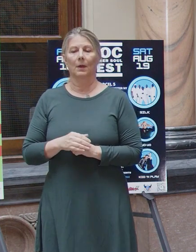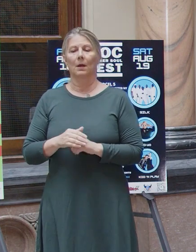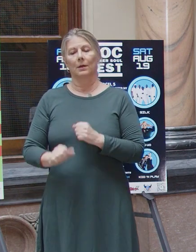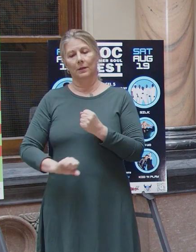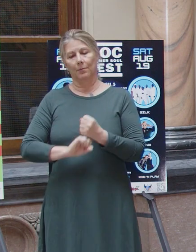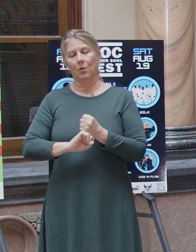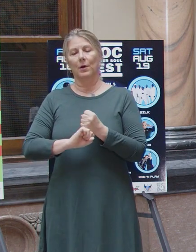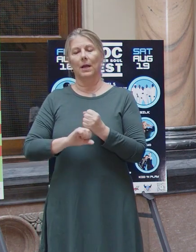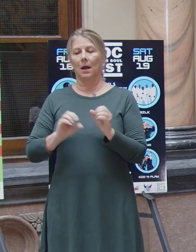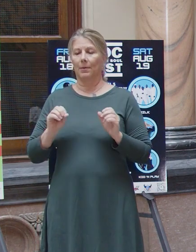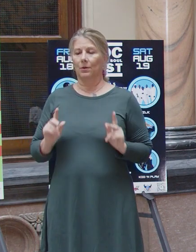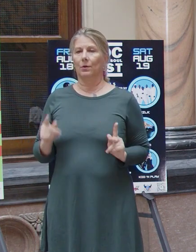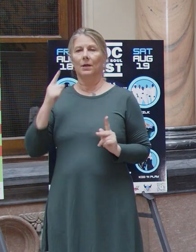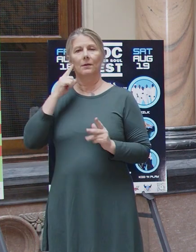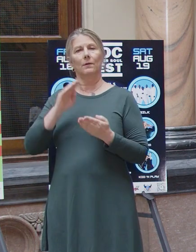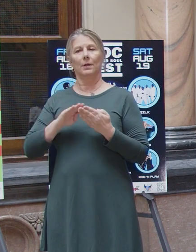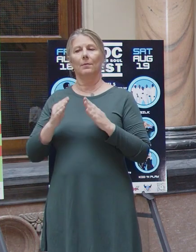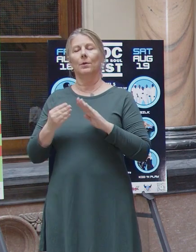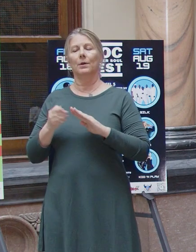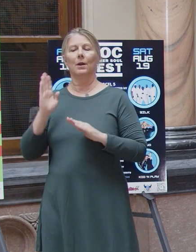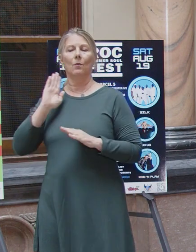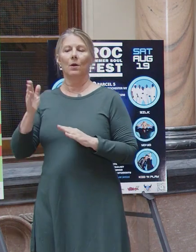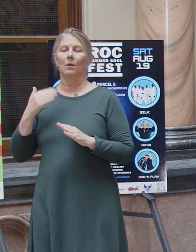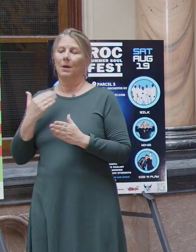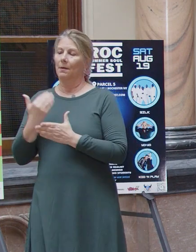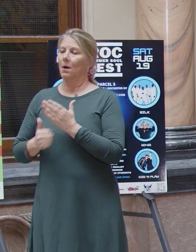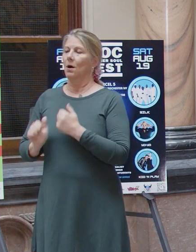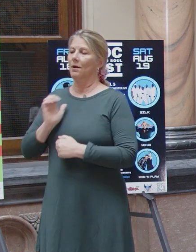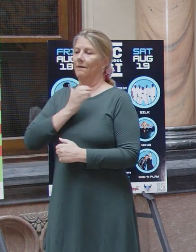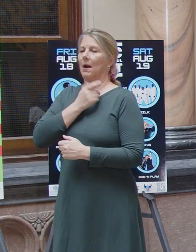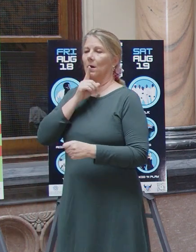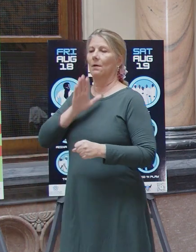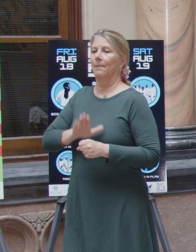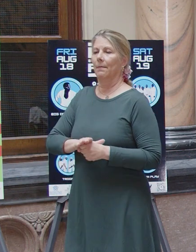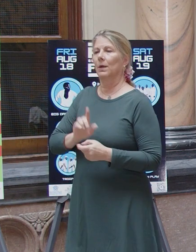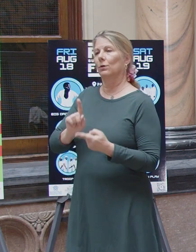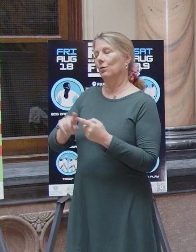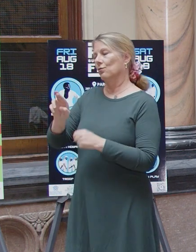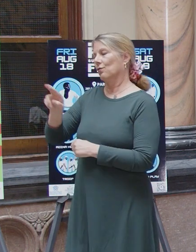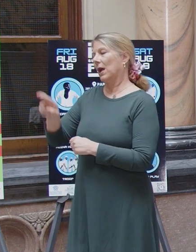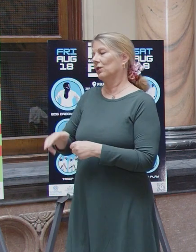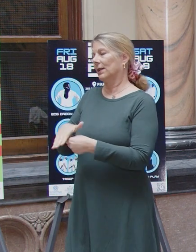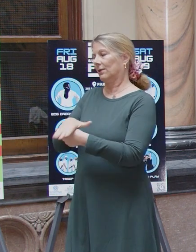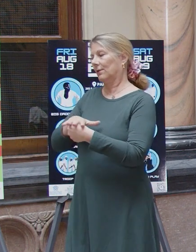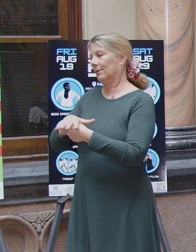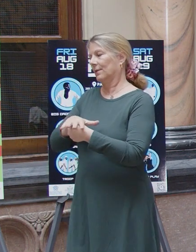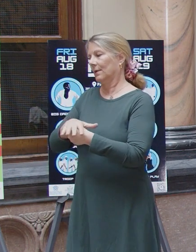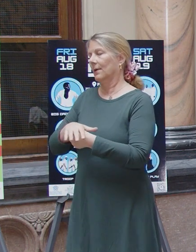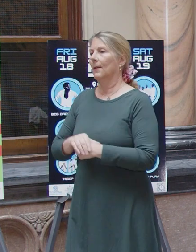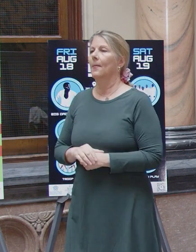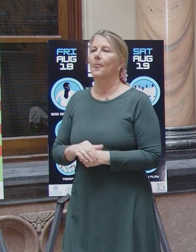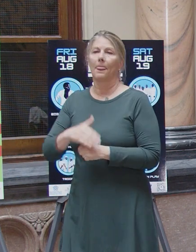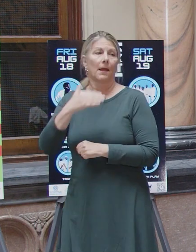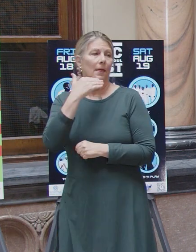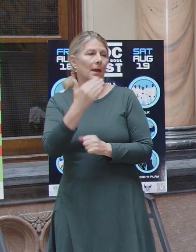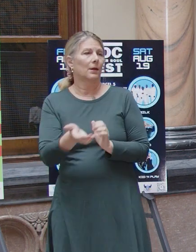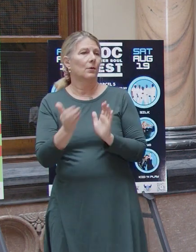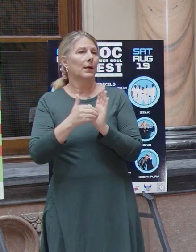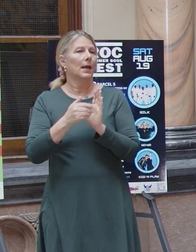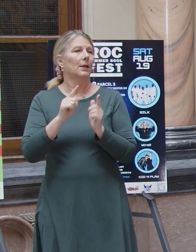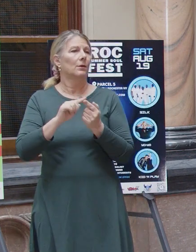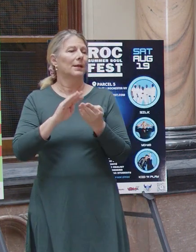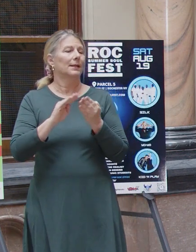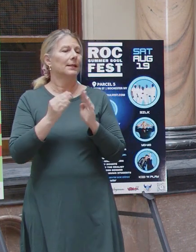community will always be part of our commitment to this greater Rochester region. Thank you again to the City of